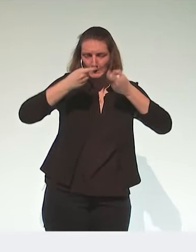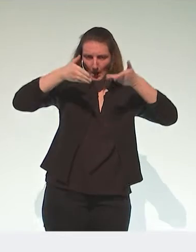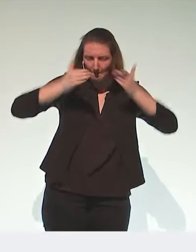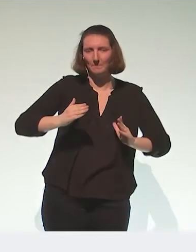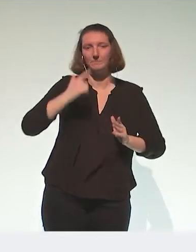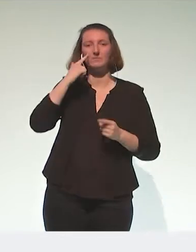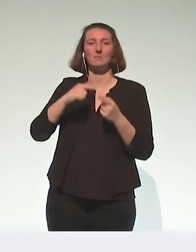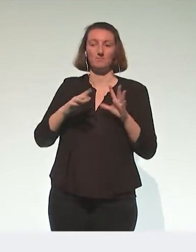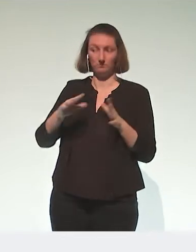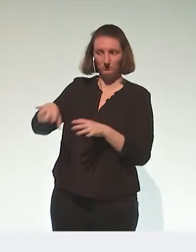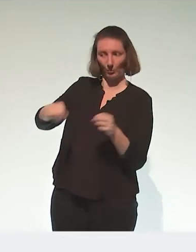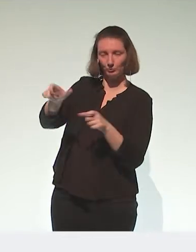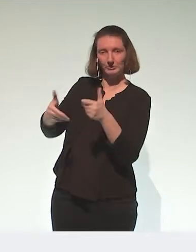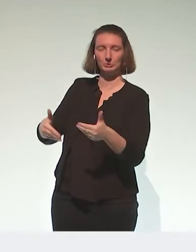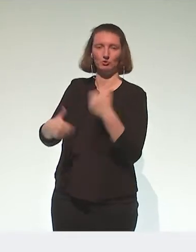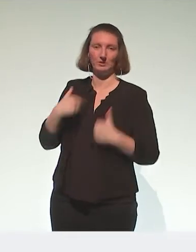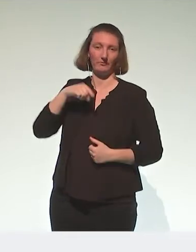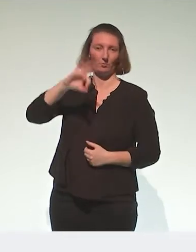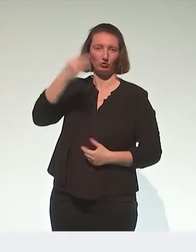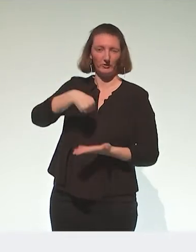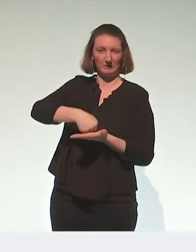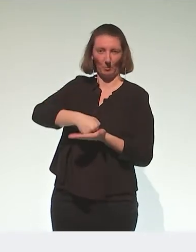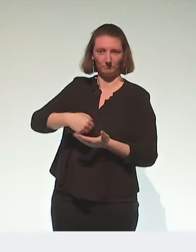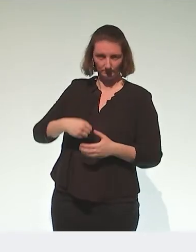the employment rate of people with disabilities.